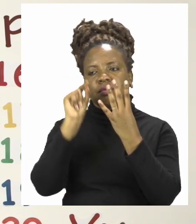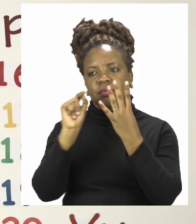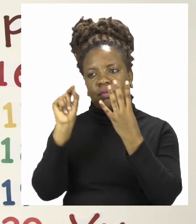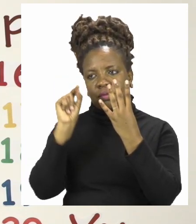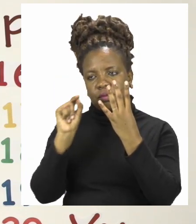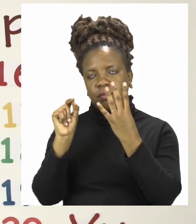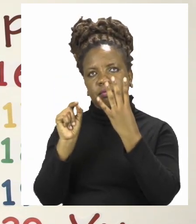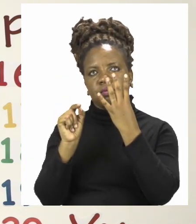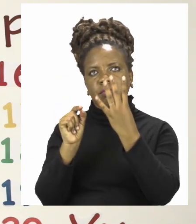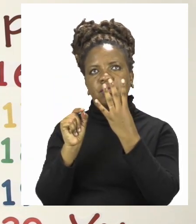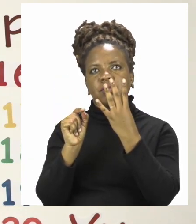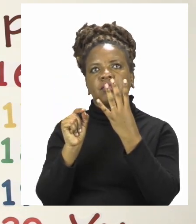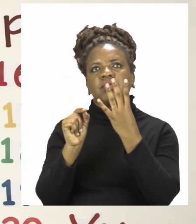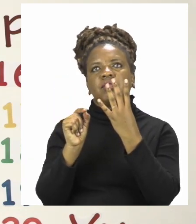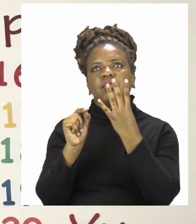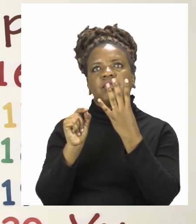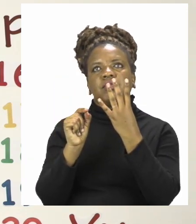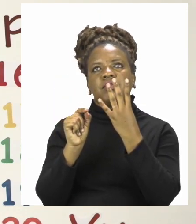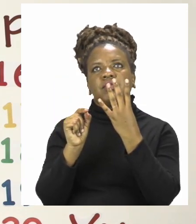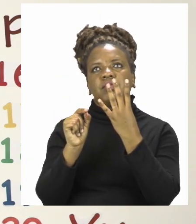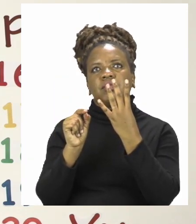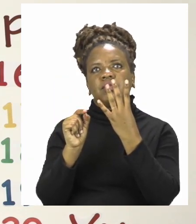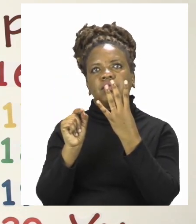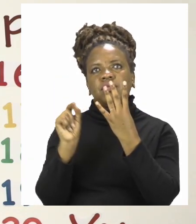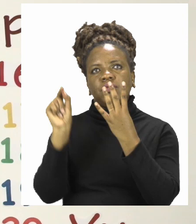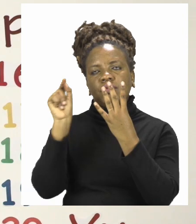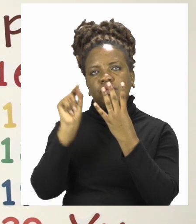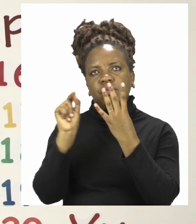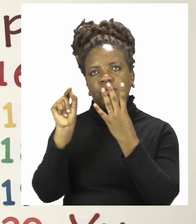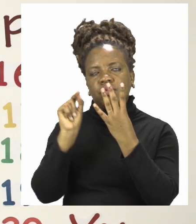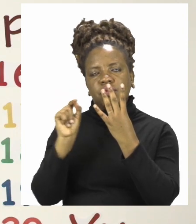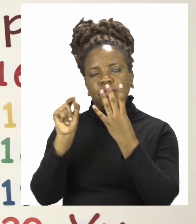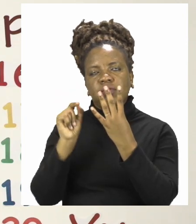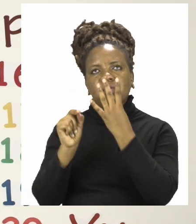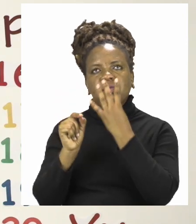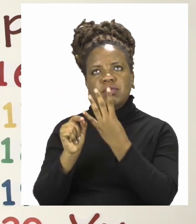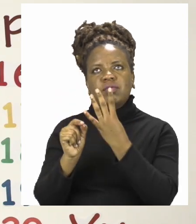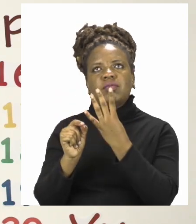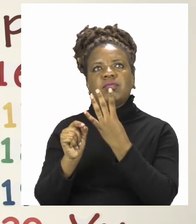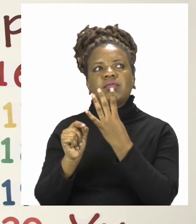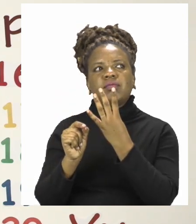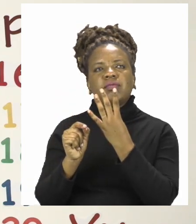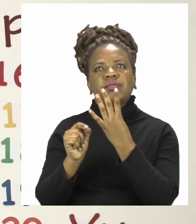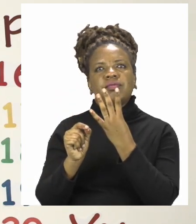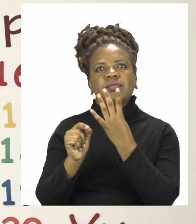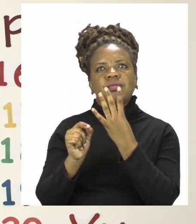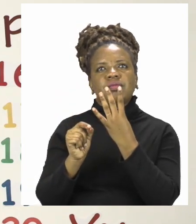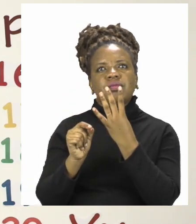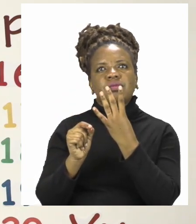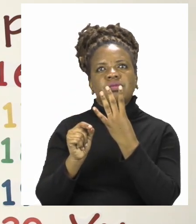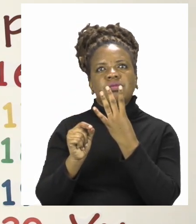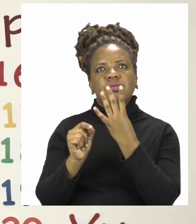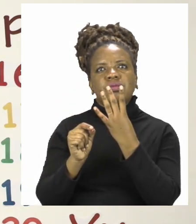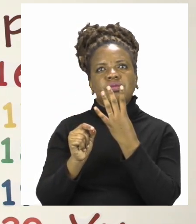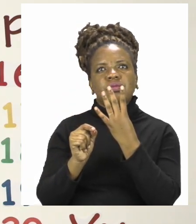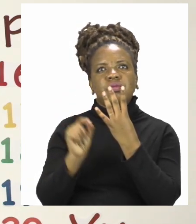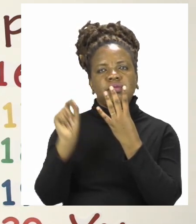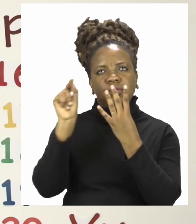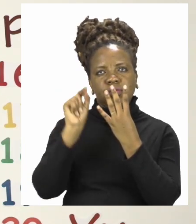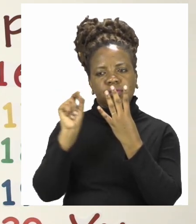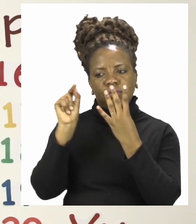1, 2, 3, 4. 1, 2, 3,